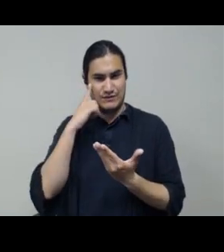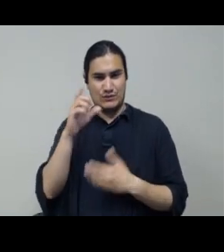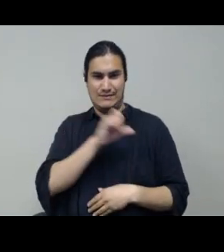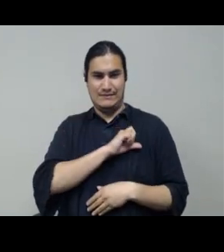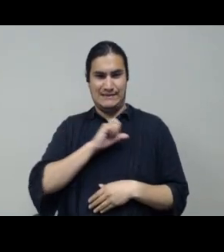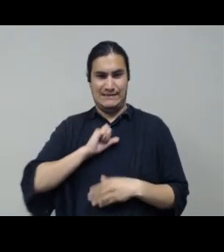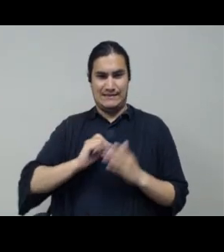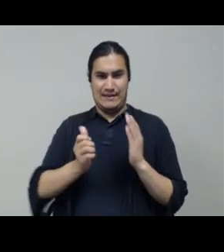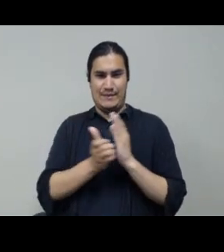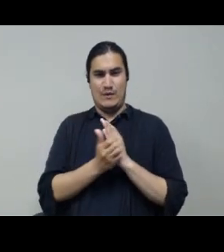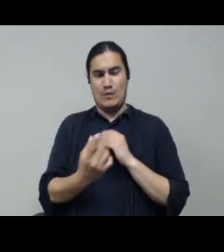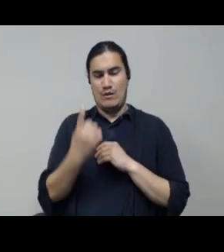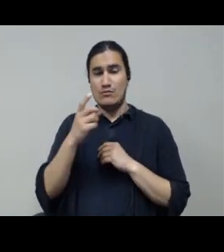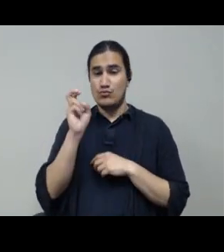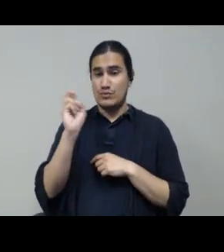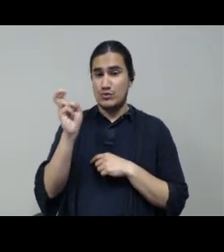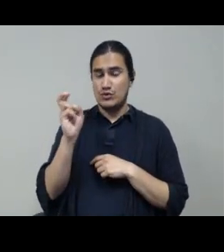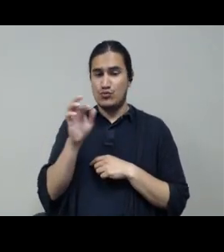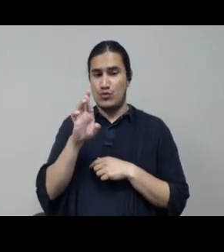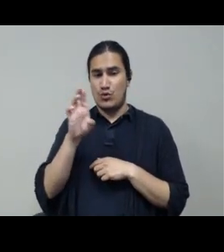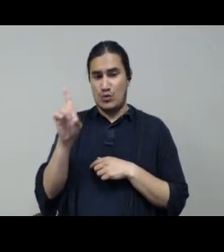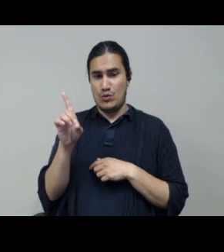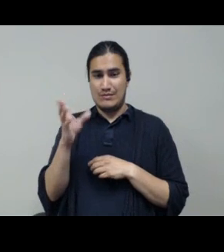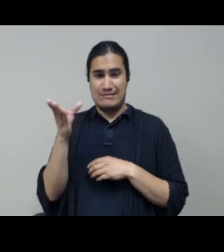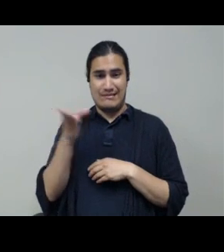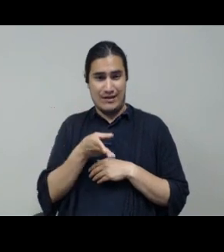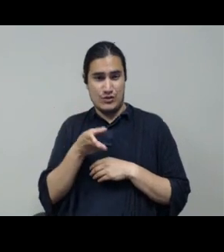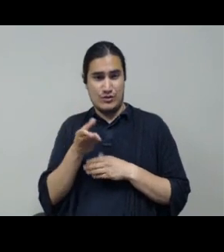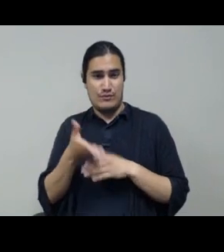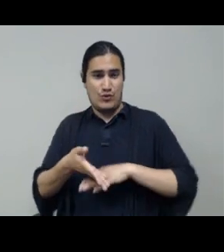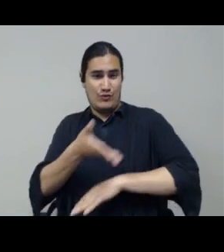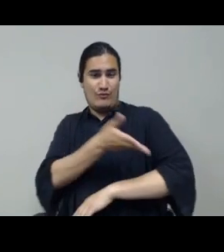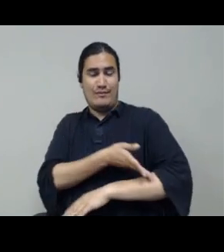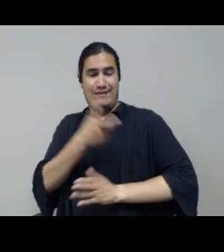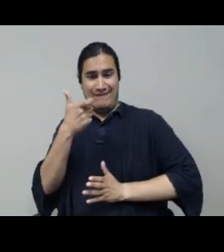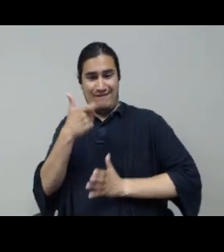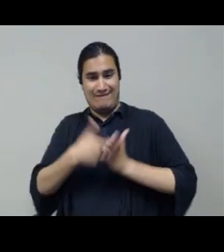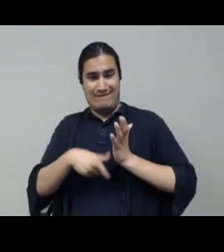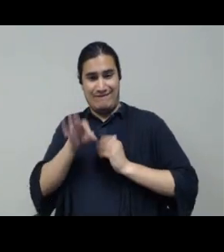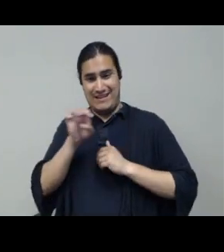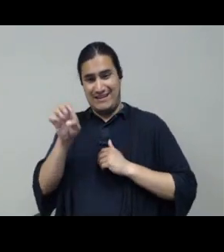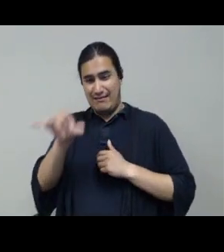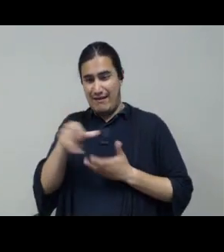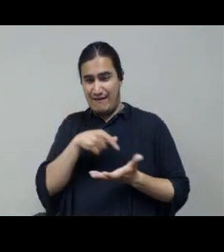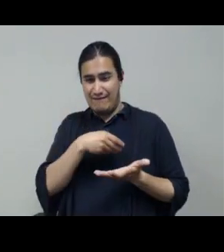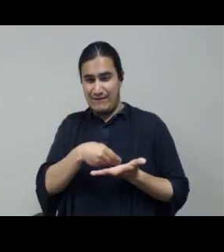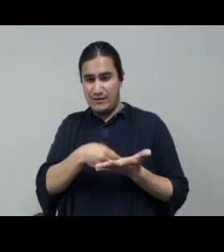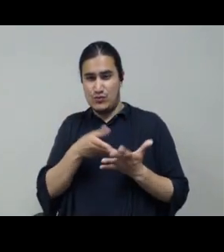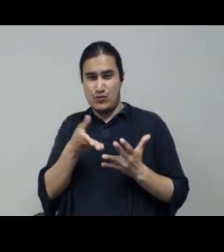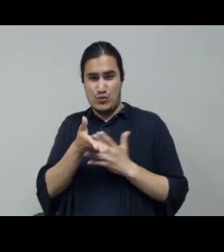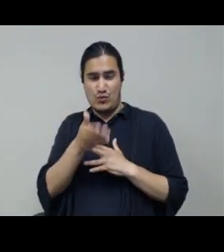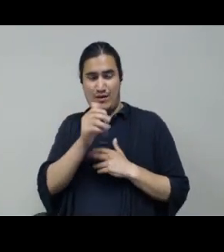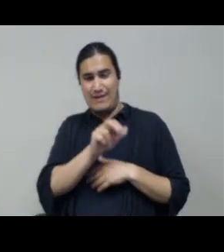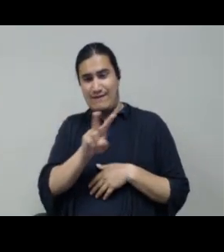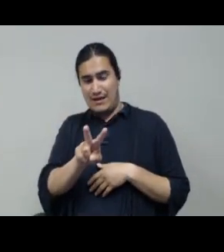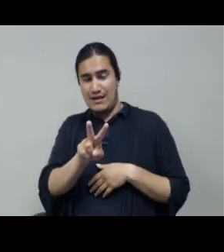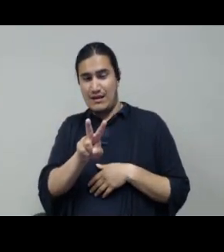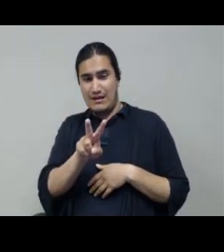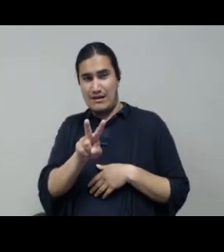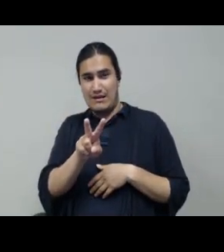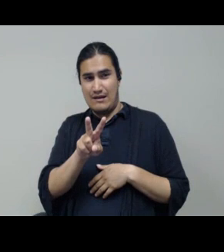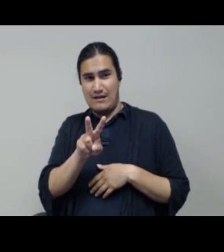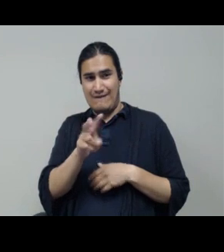the transportation road / improvement fee, is that the funds through AV